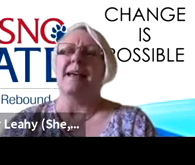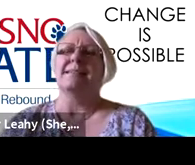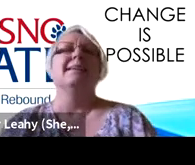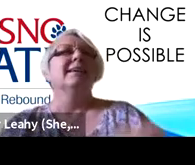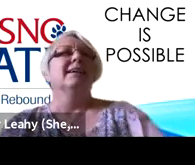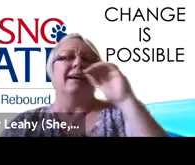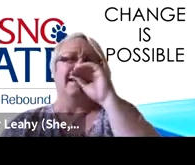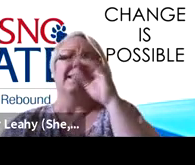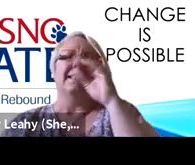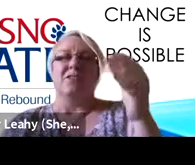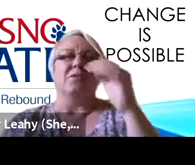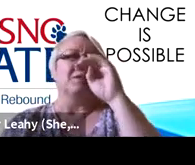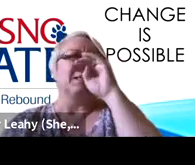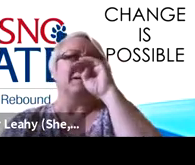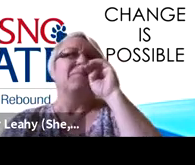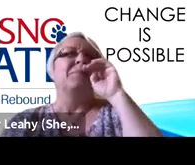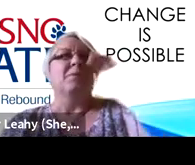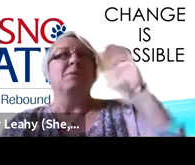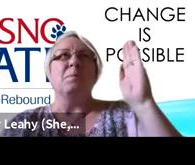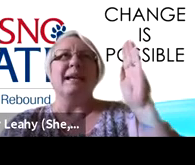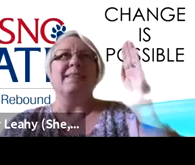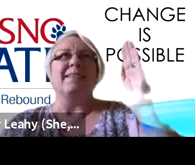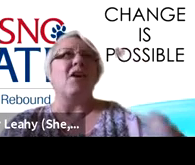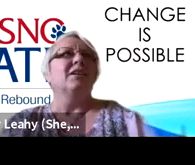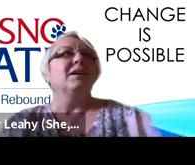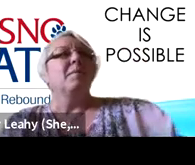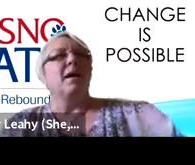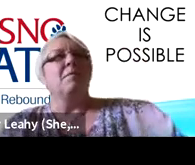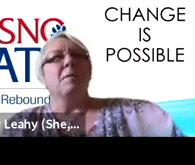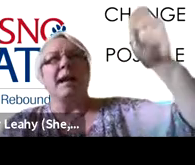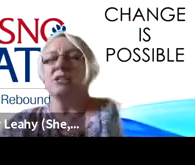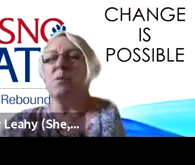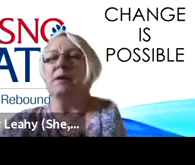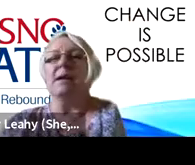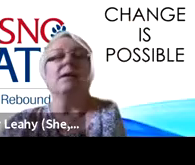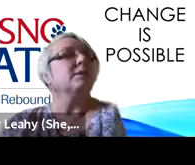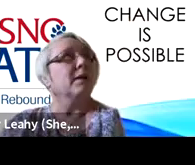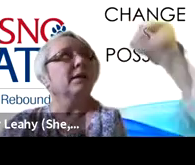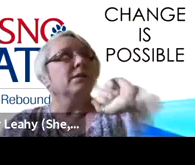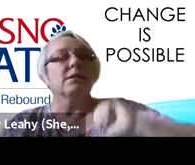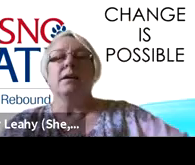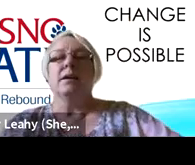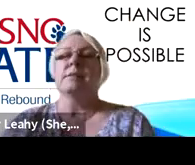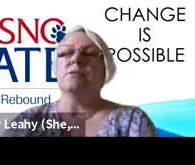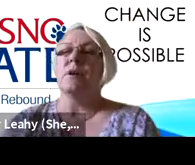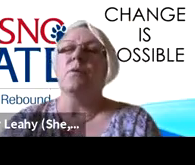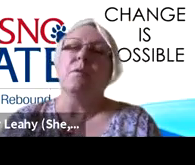still in class, it's still in the university, and we will be again this fall. But I could just point, right? Oh, it's right there,